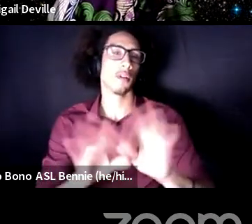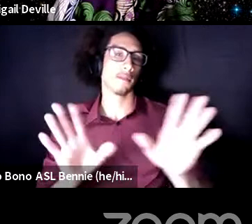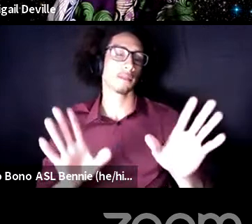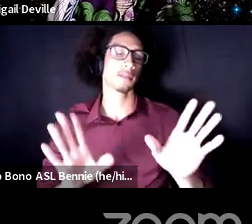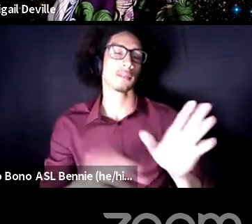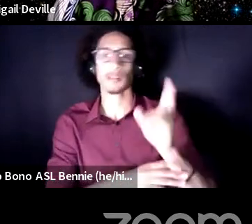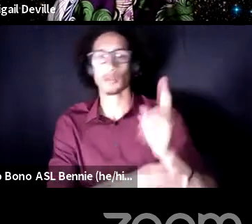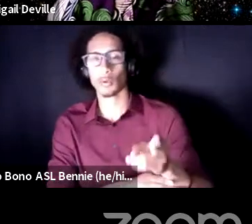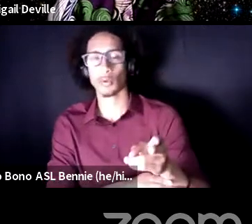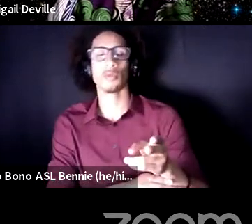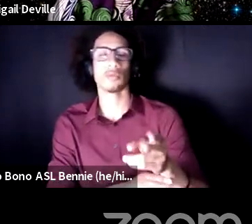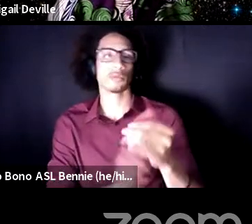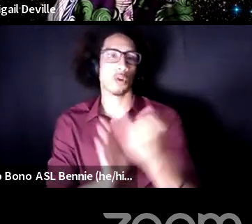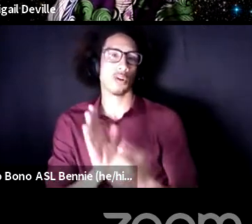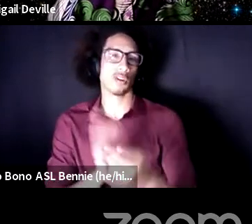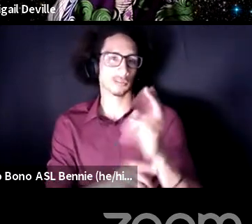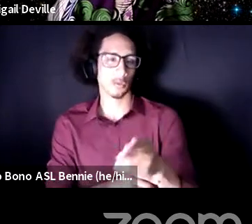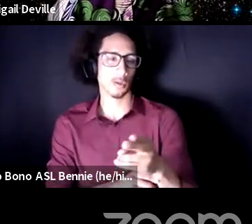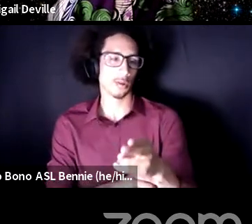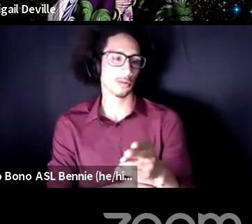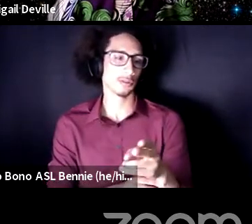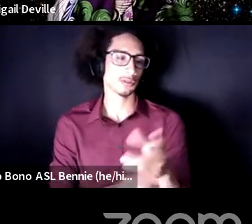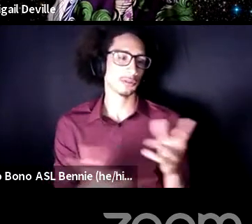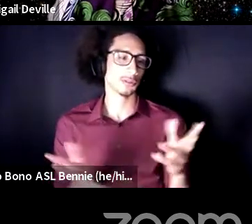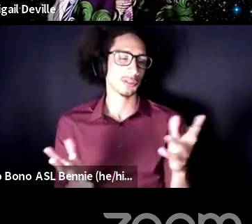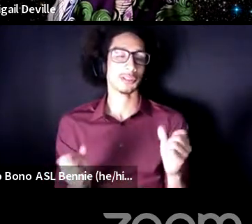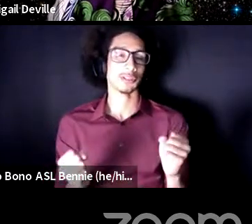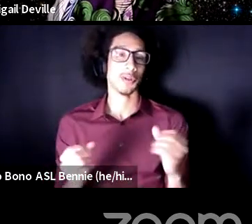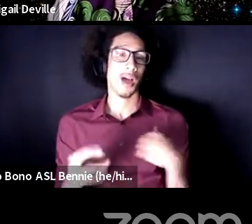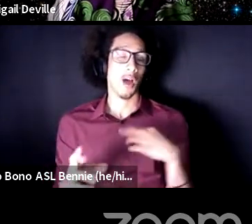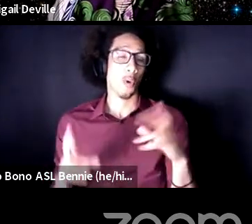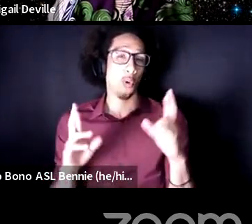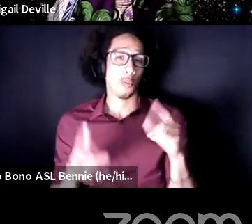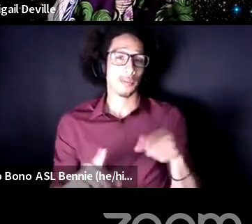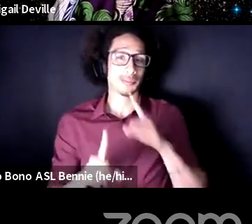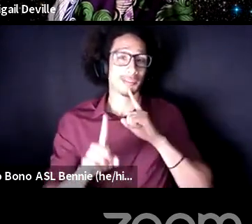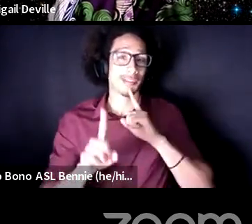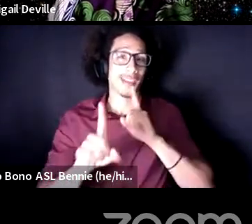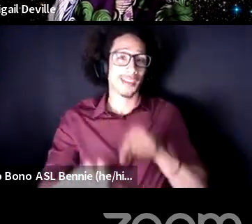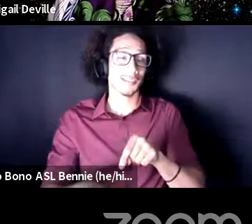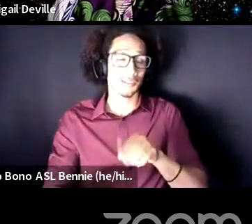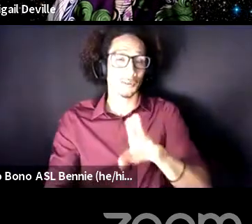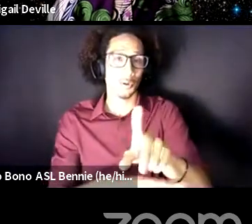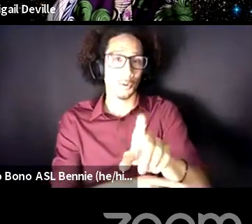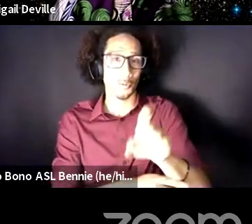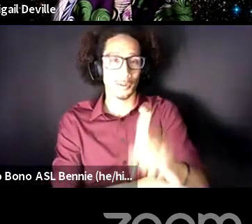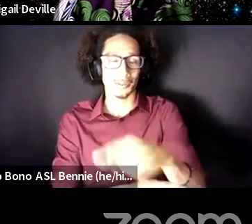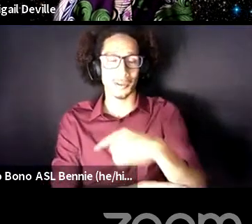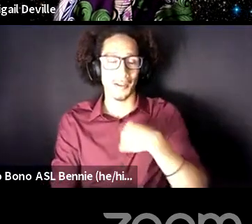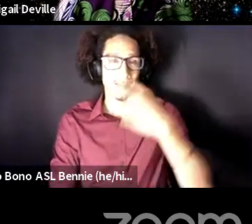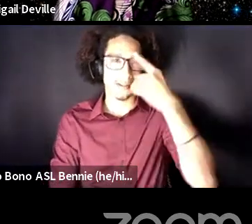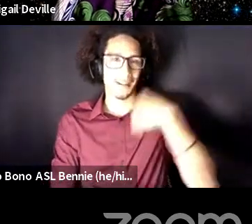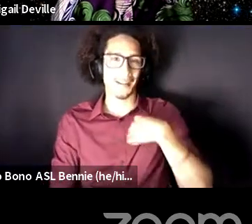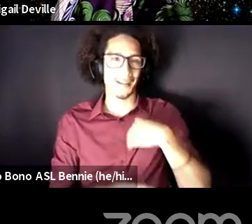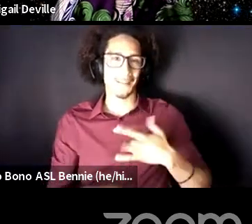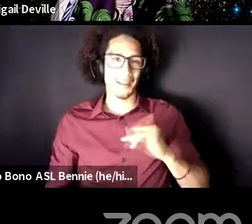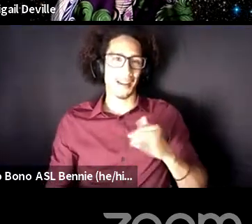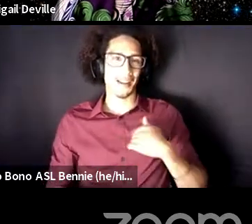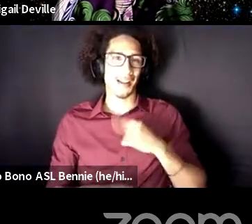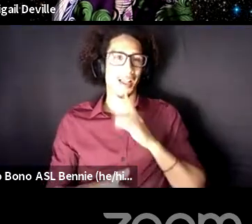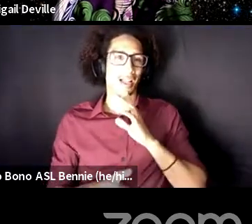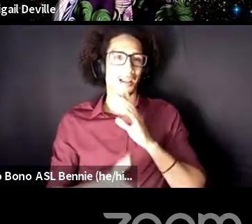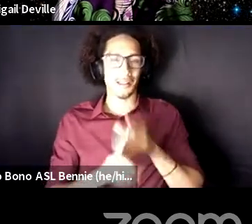So I guess, I hope that answers your question. I feel like I kind of went on my own tangent.